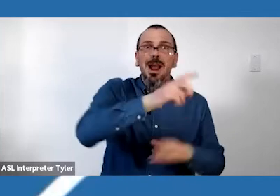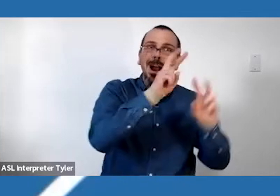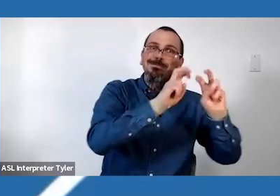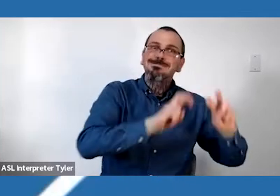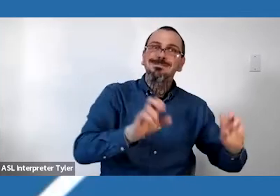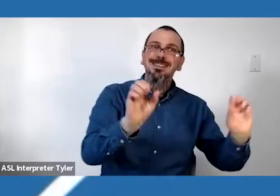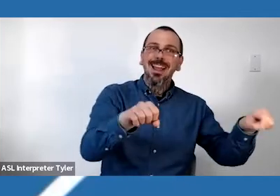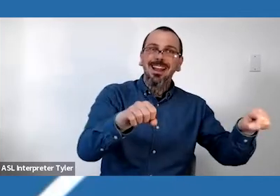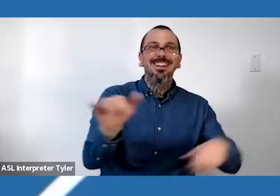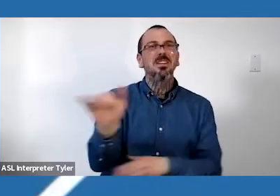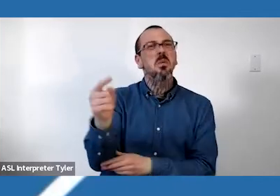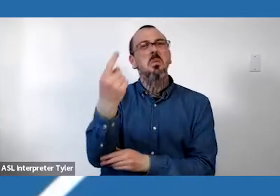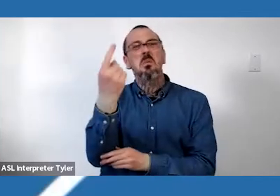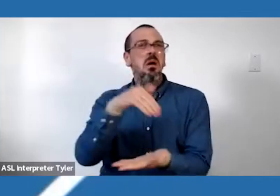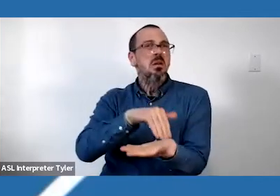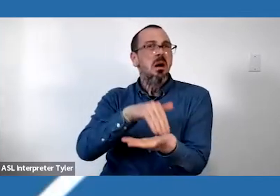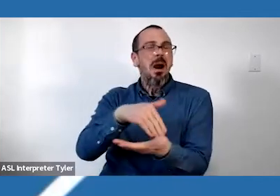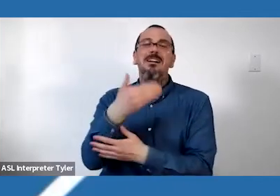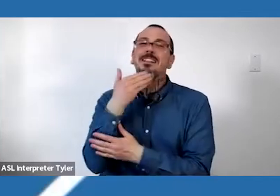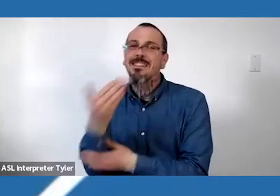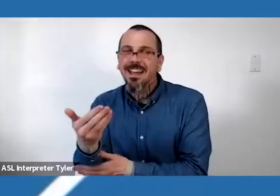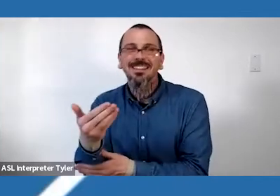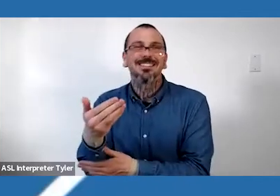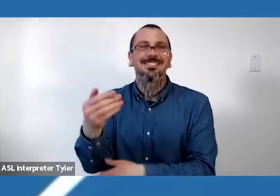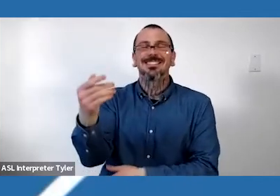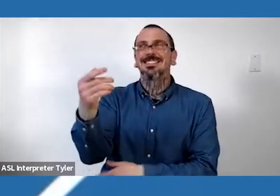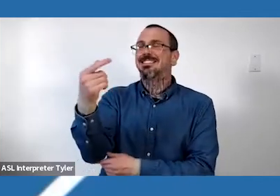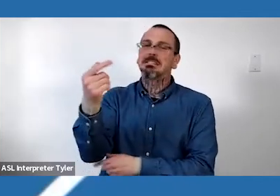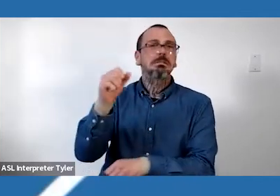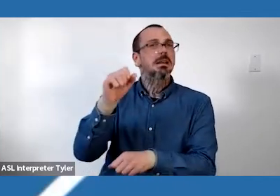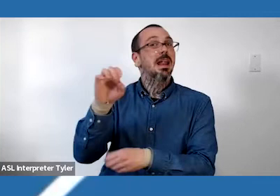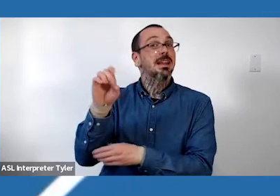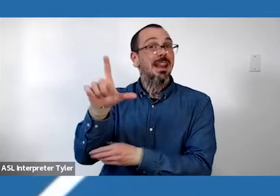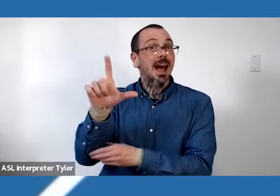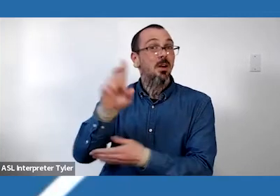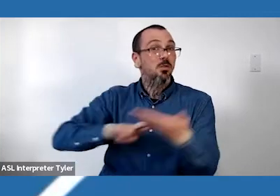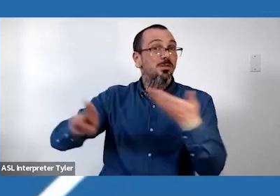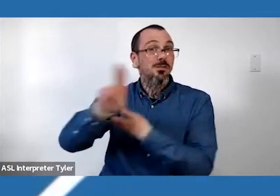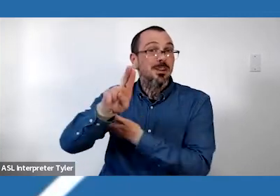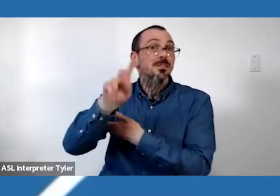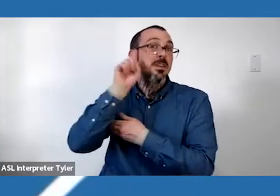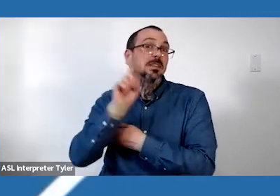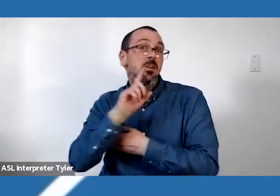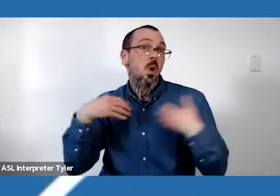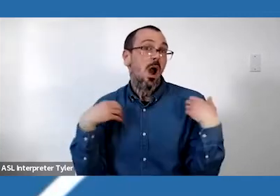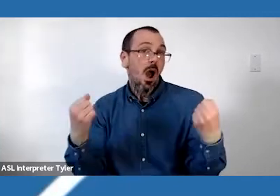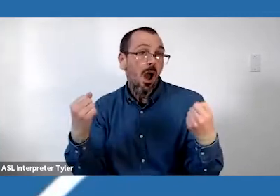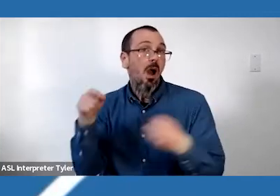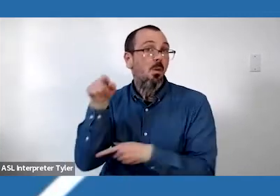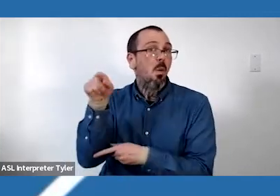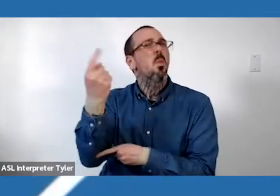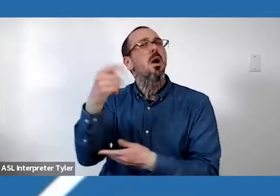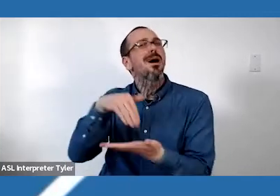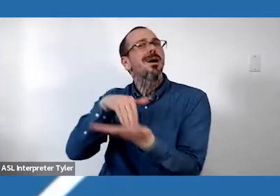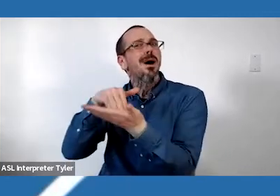Matt Newmer's Sexual Health and Gender Lab at Dalhousie University. And of course, tonight wouldn't be happening without the